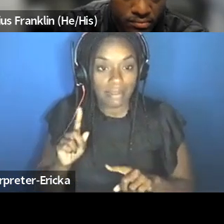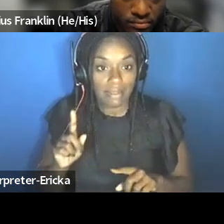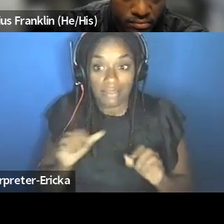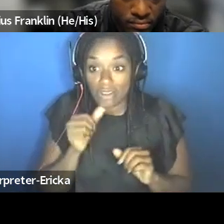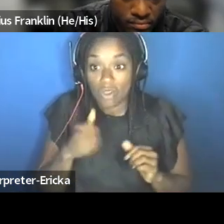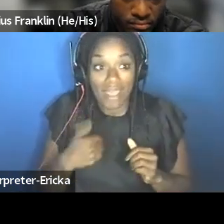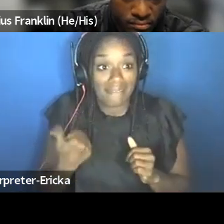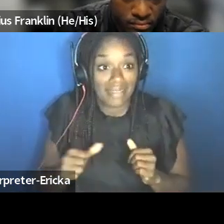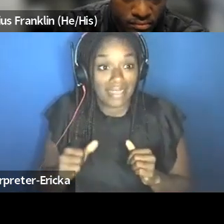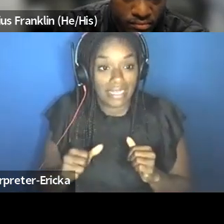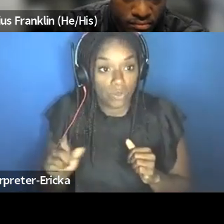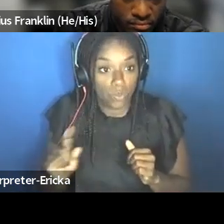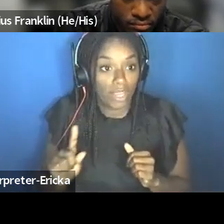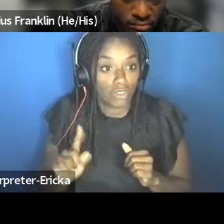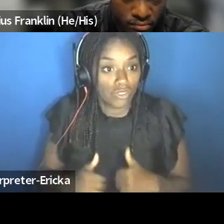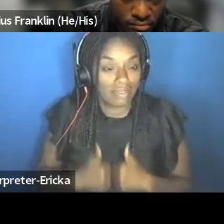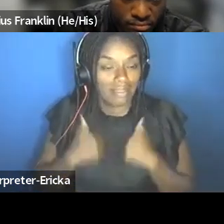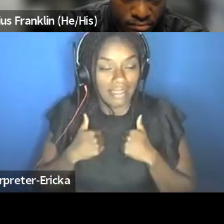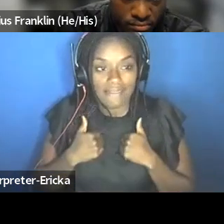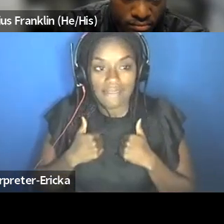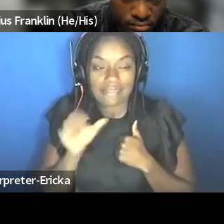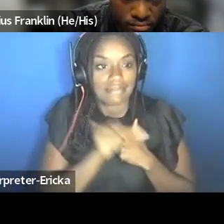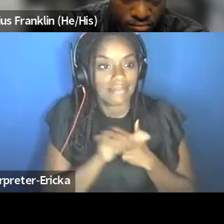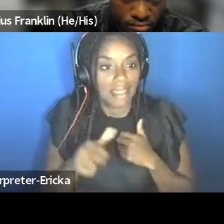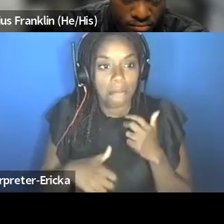are cyclical problems that are happening so many places.